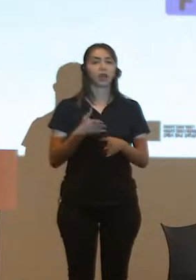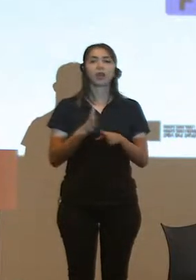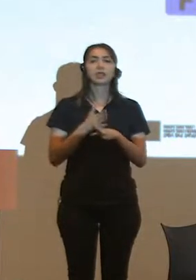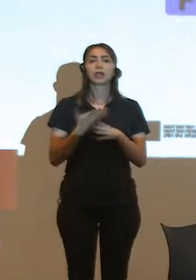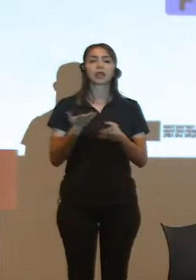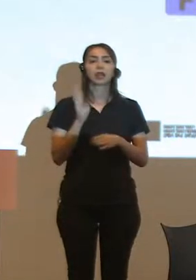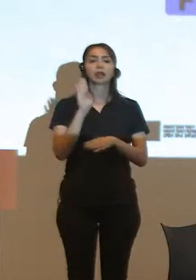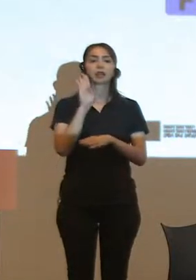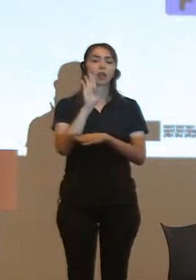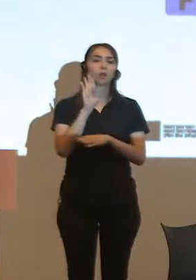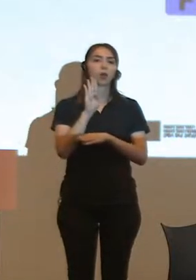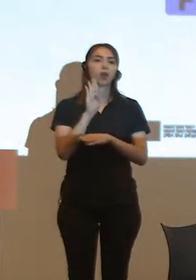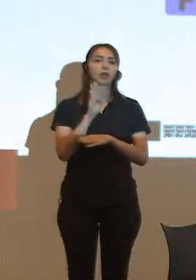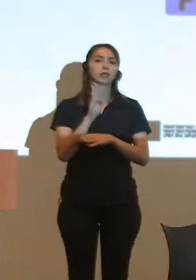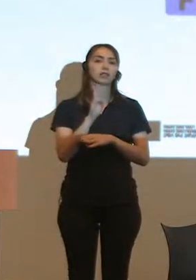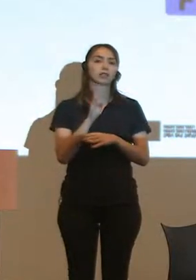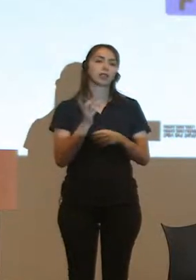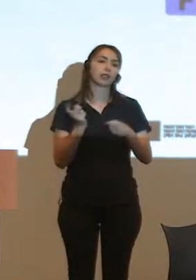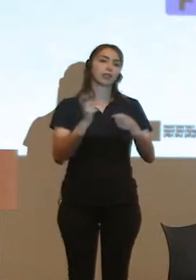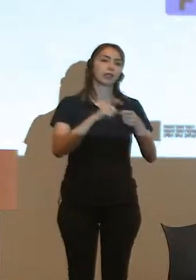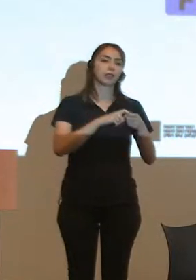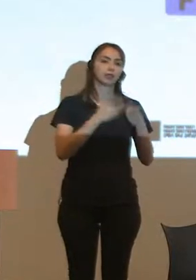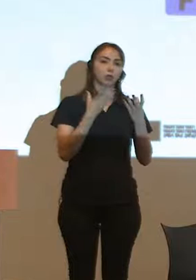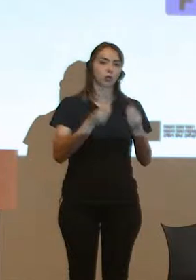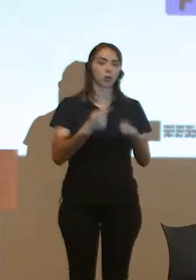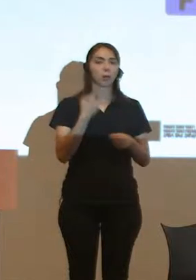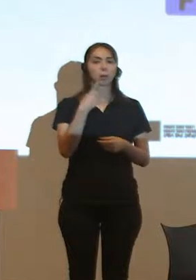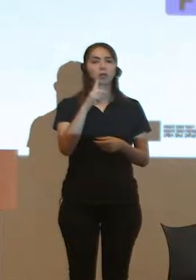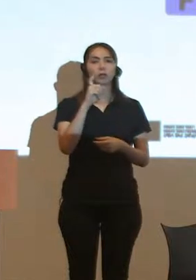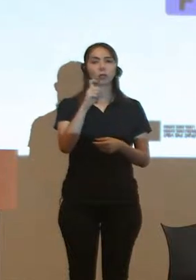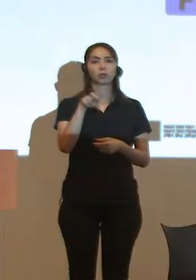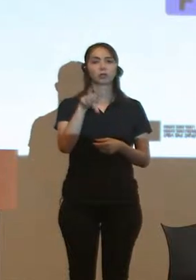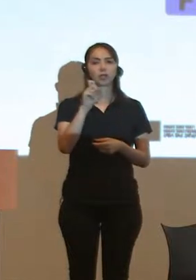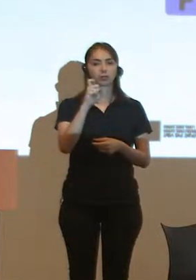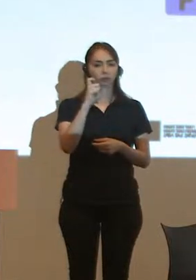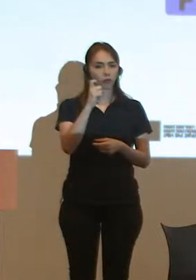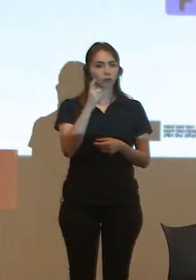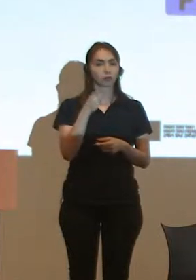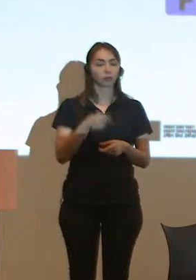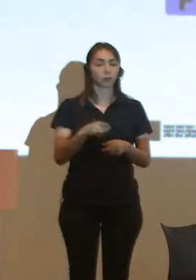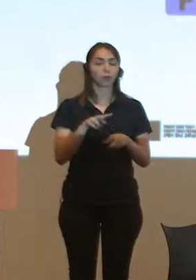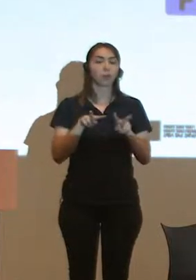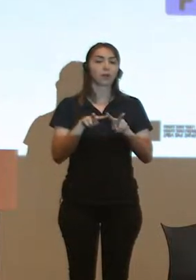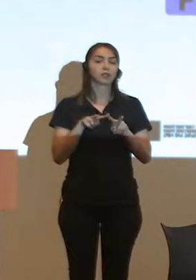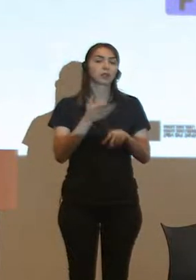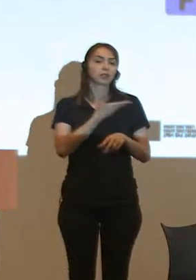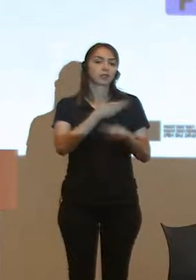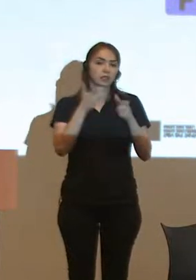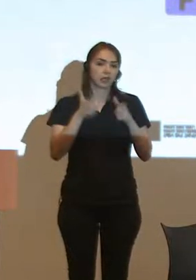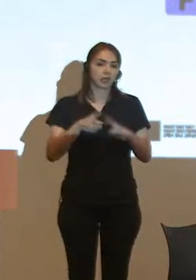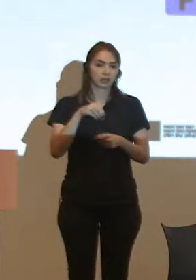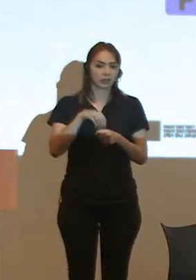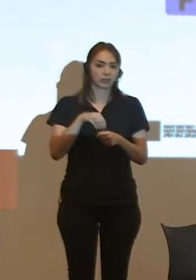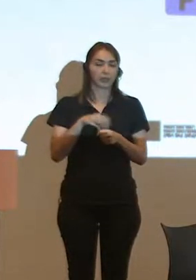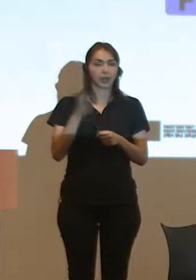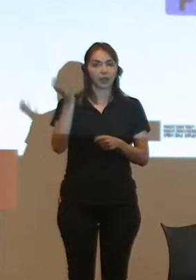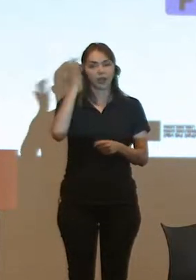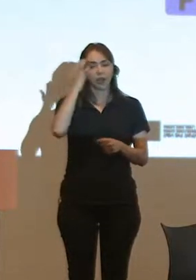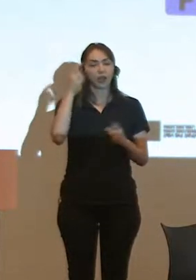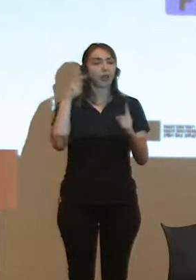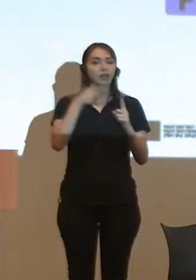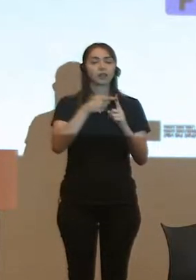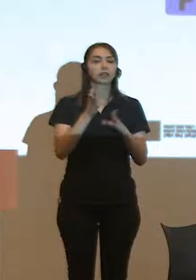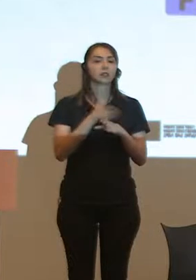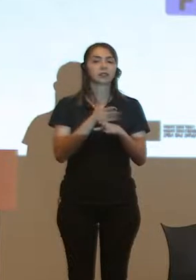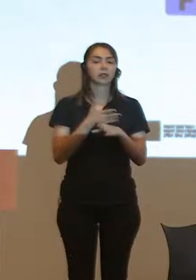1989 and the main focus or the main aim of the hungarian helsinki committee has been to ever since his